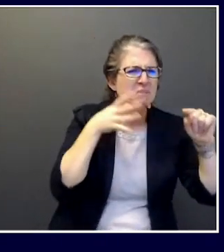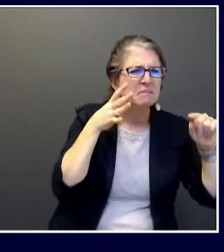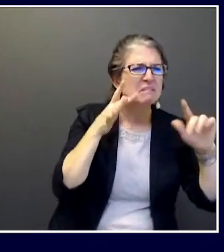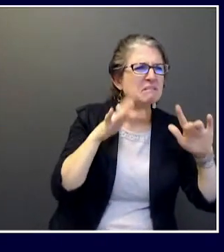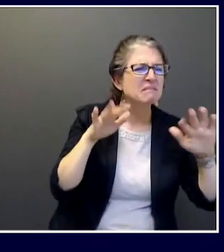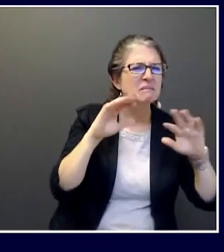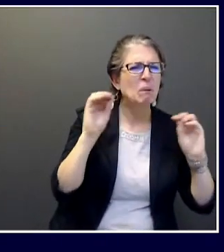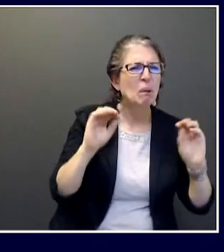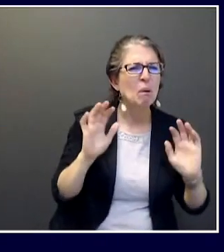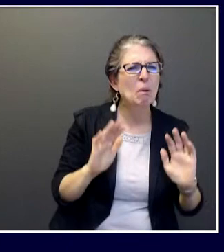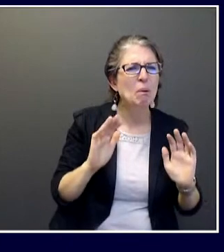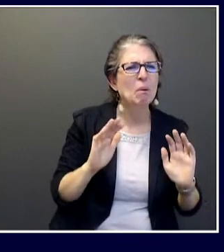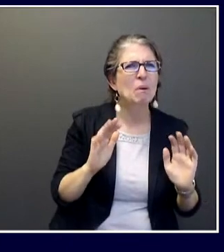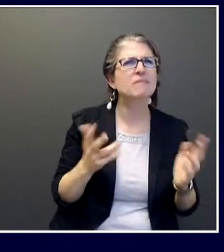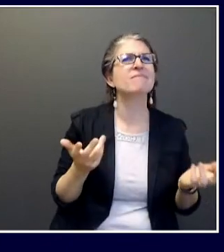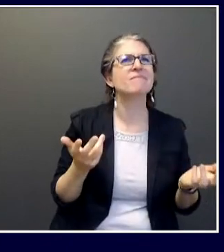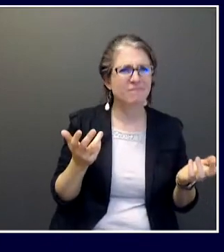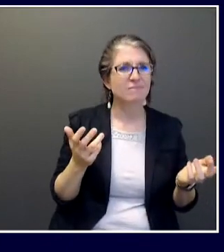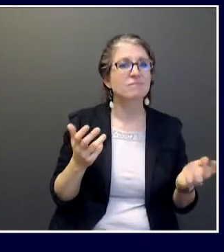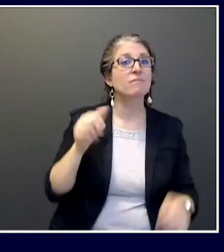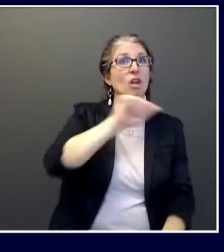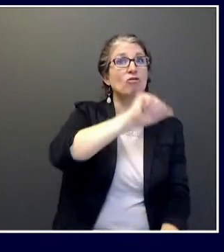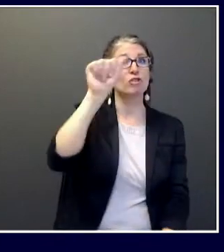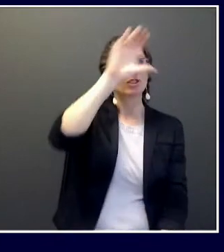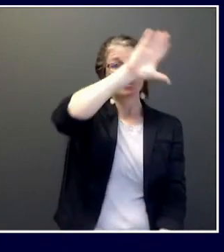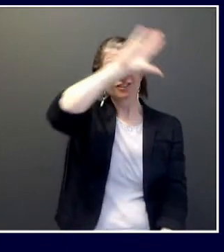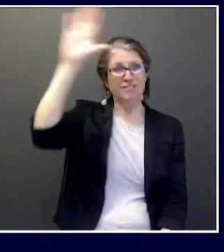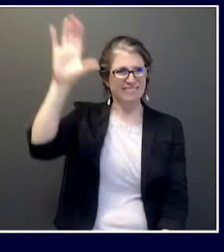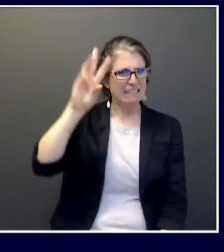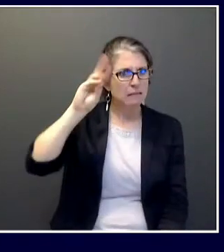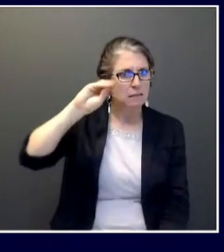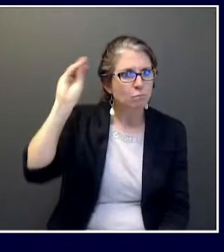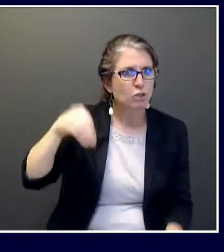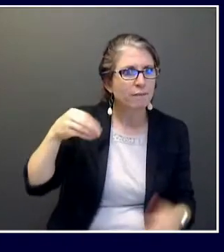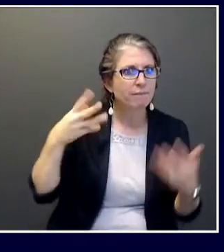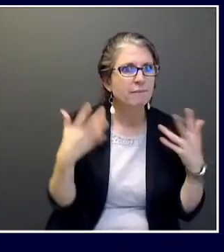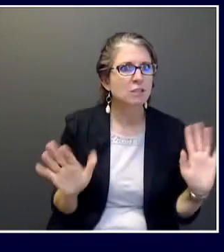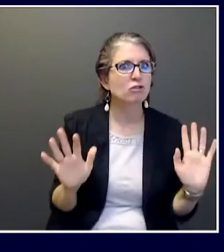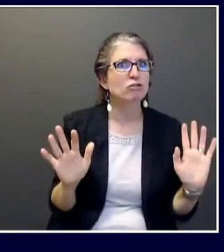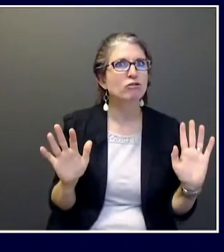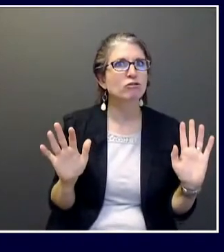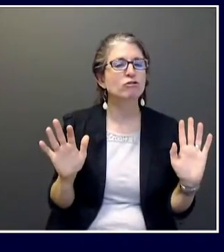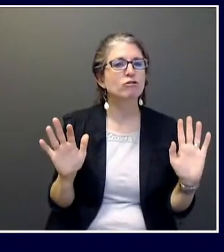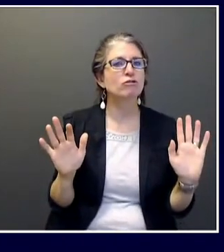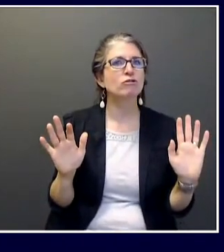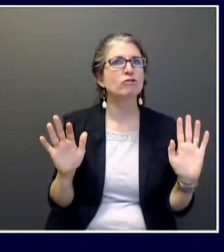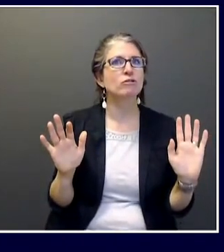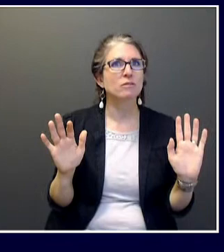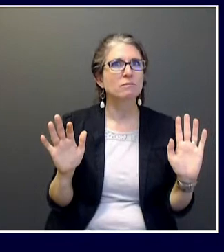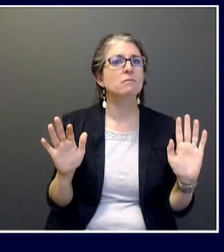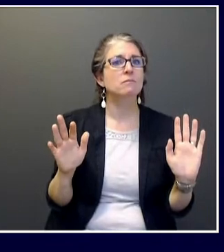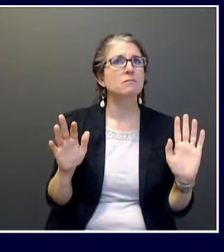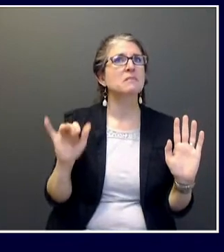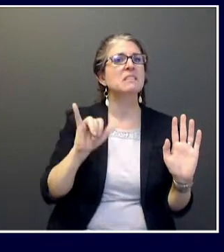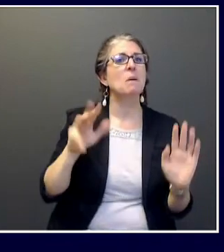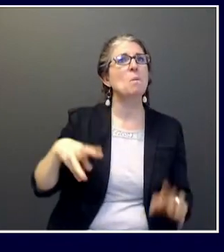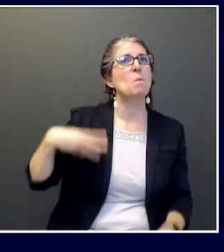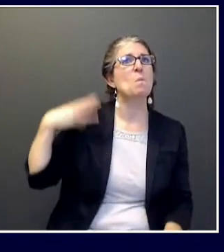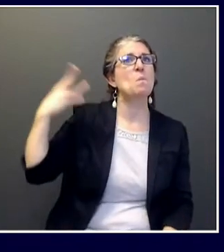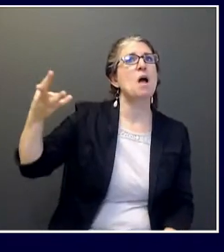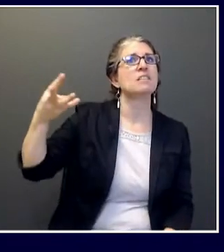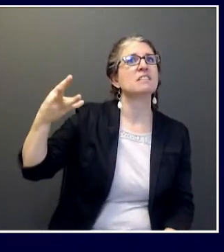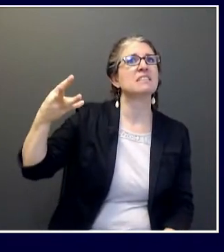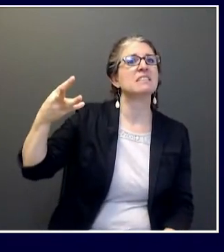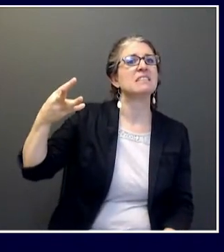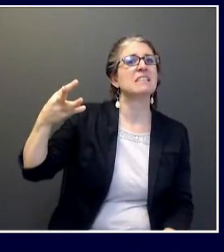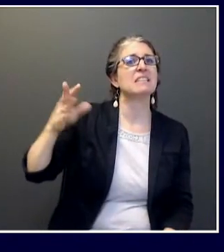population being fully vaccinated. It's in the same neighborhood as Washington County, even the same neighborhood as Kennebec County. So I don't know